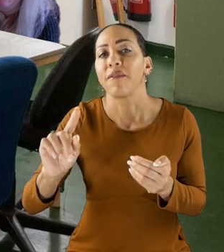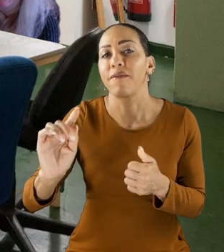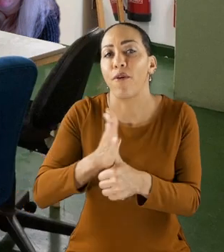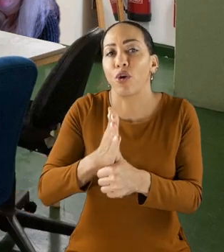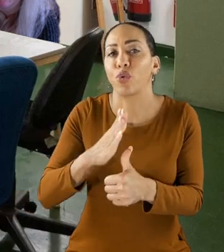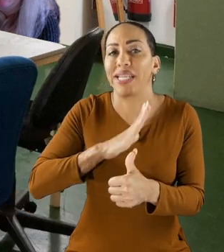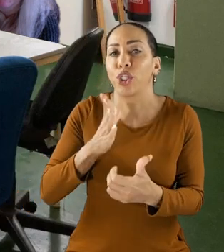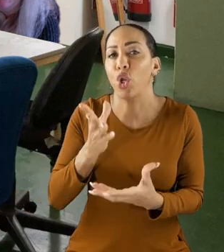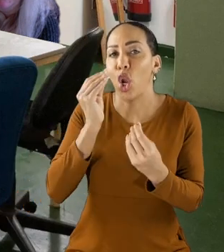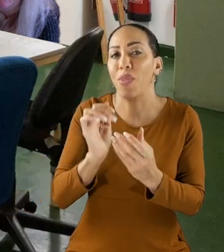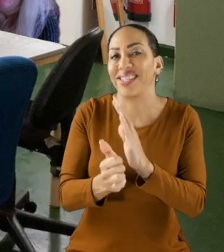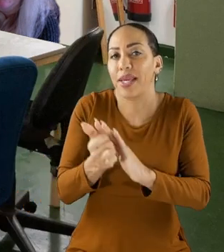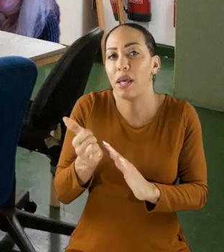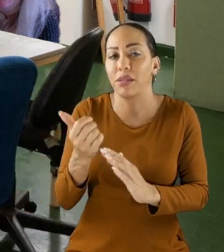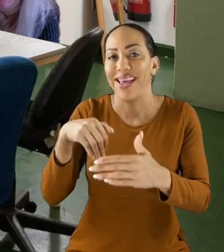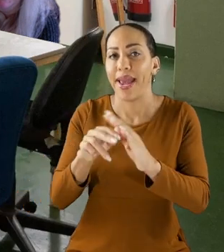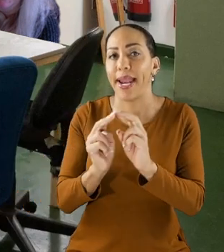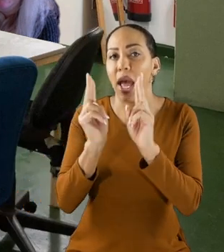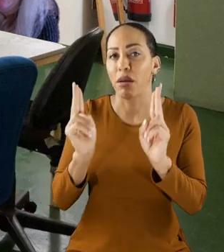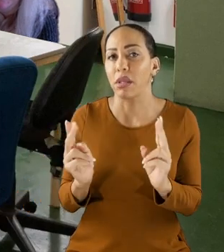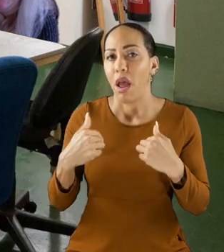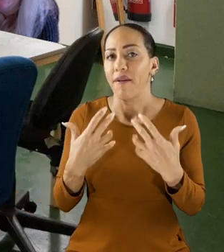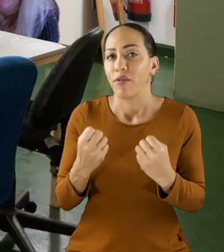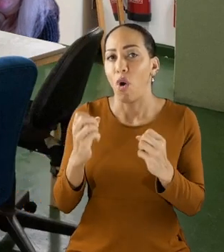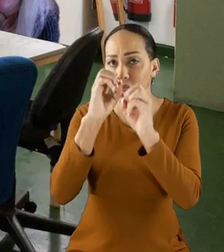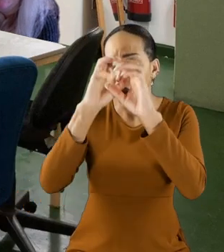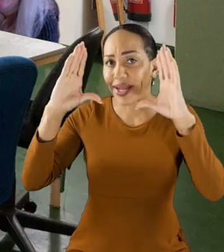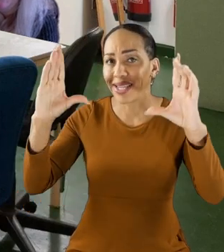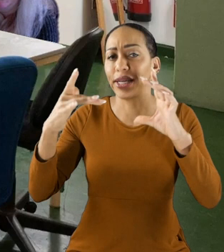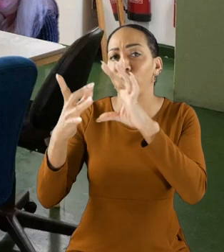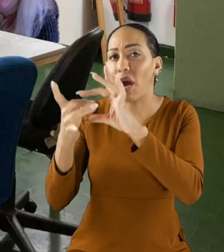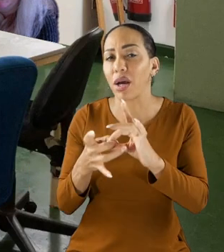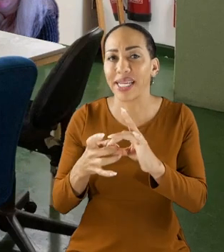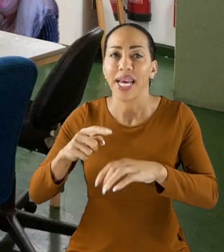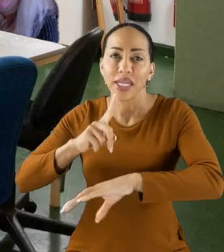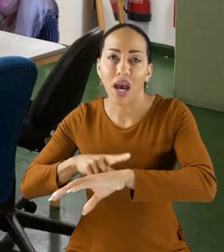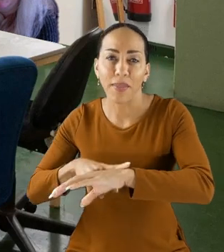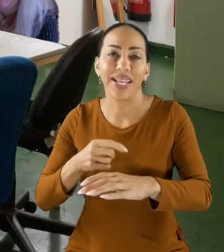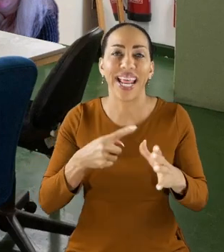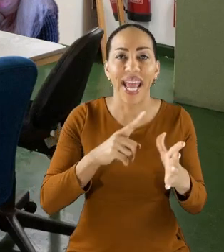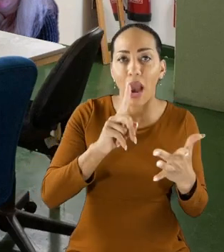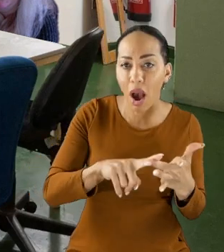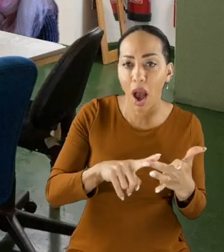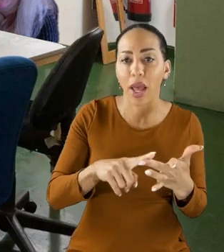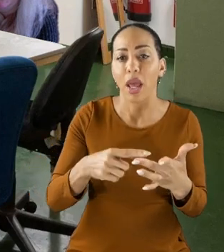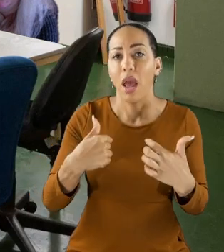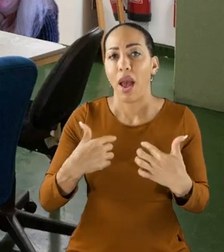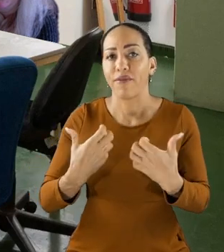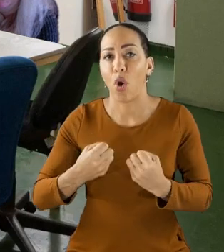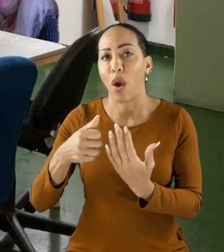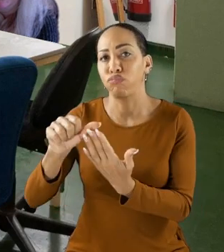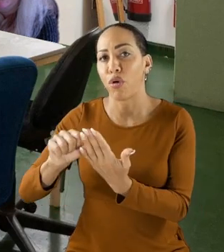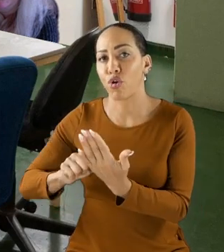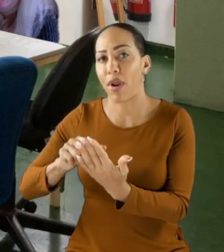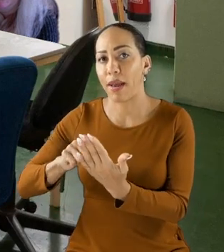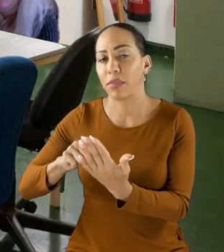if we learn the skills in-house. Because I've also got some ideas around timing and AI and a program that